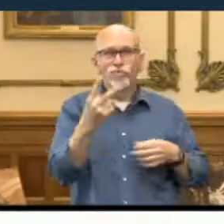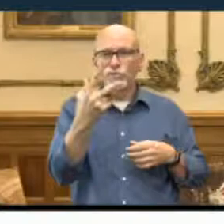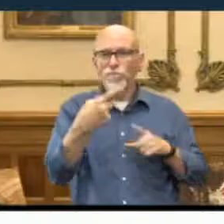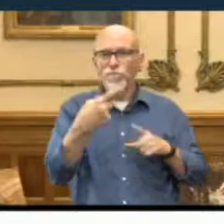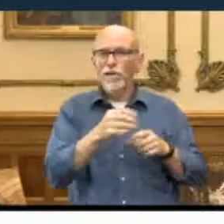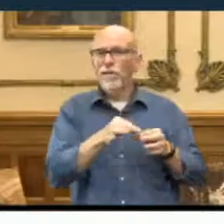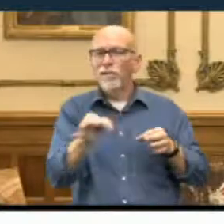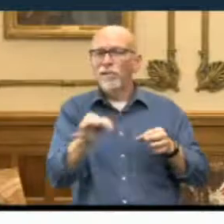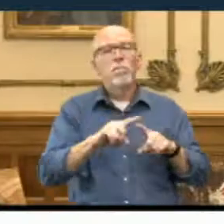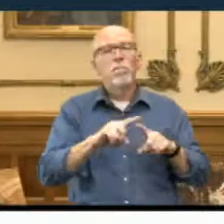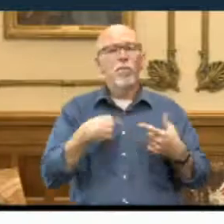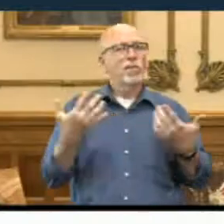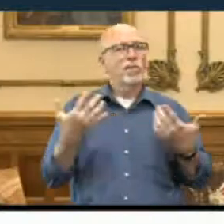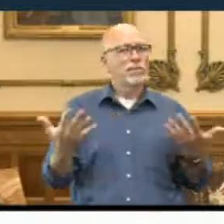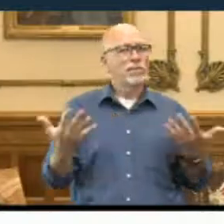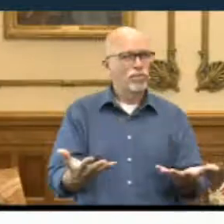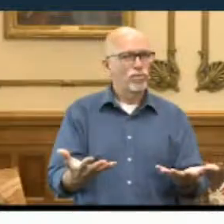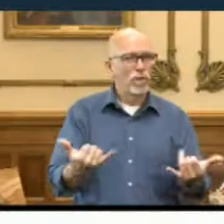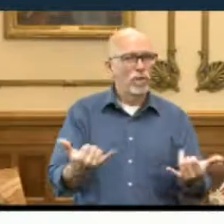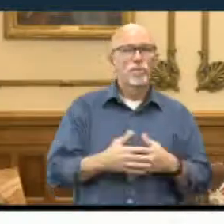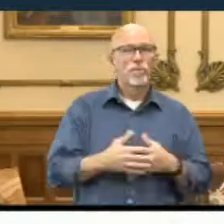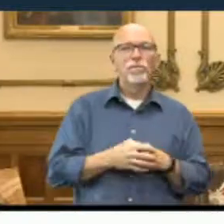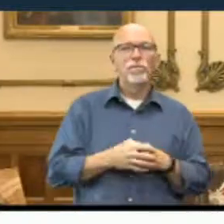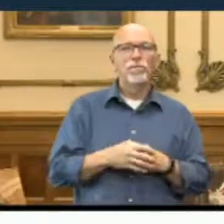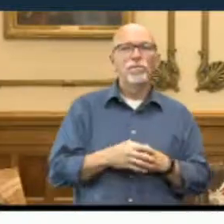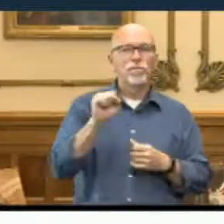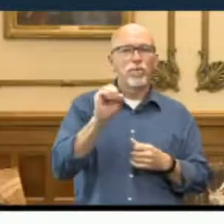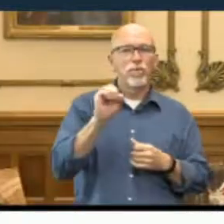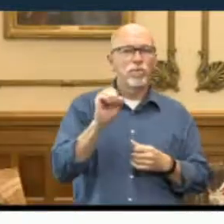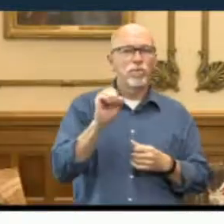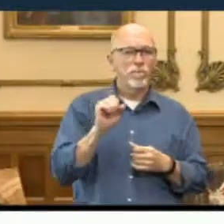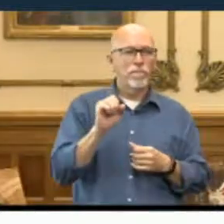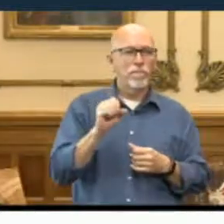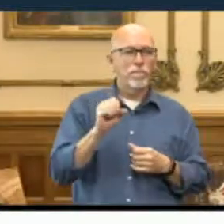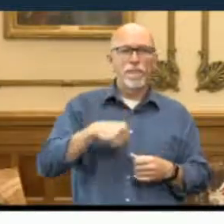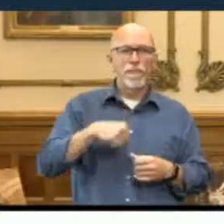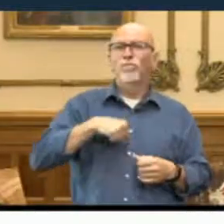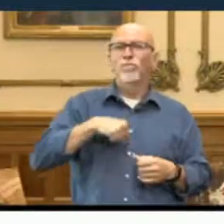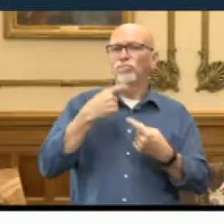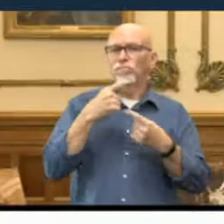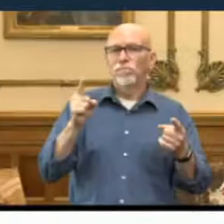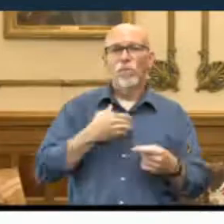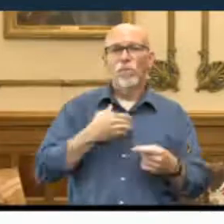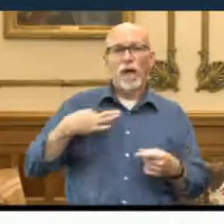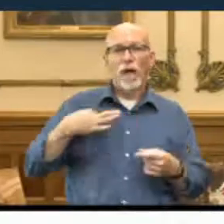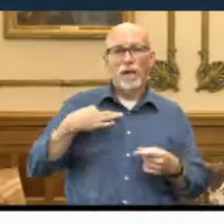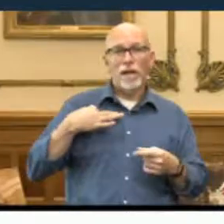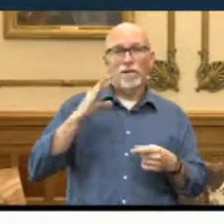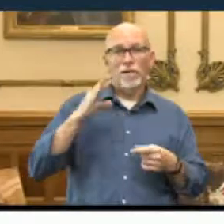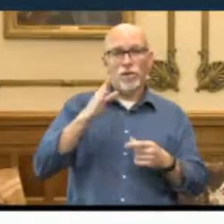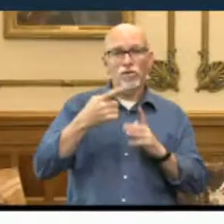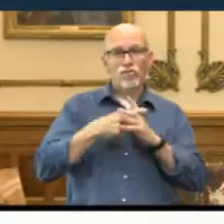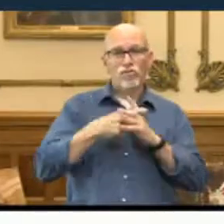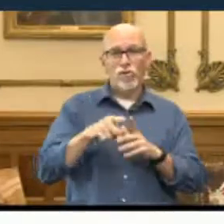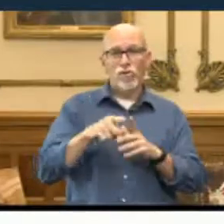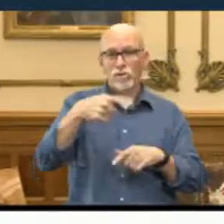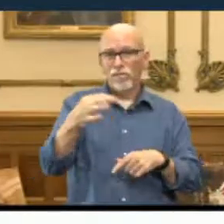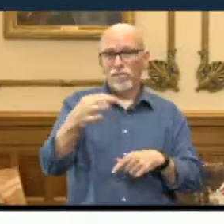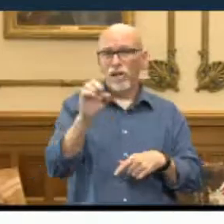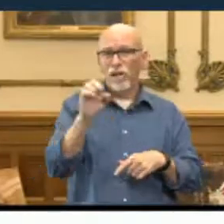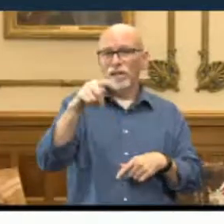but nevertheless, we're here. And so proud to announce that our application window will open next Friday,